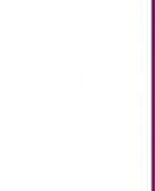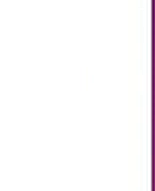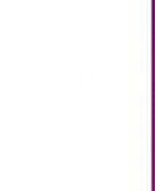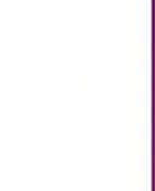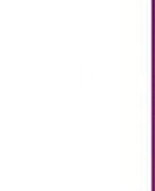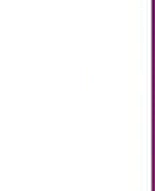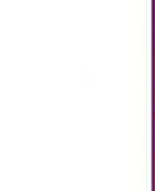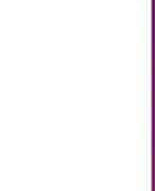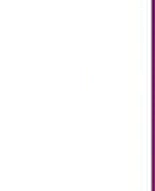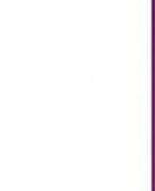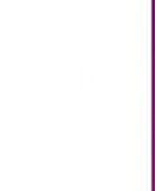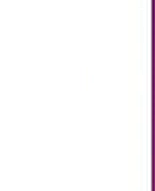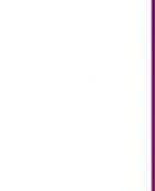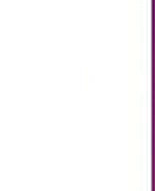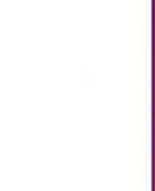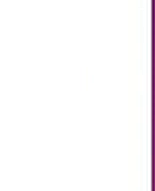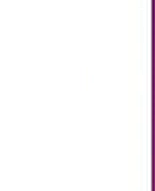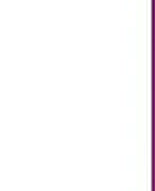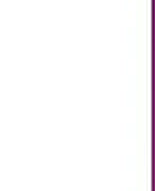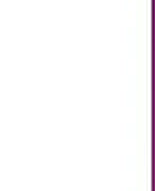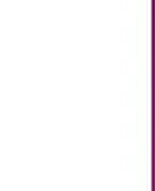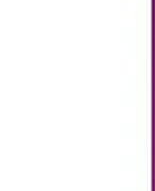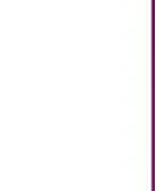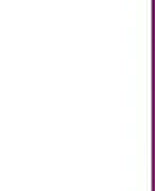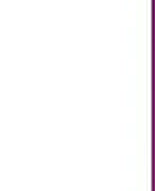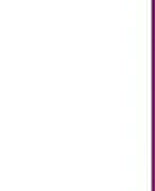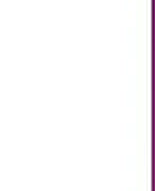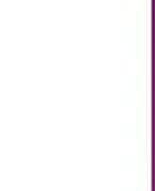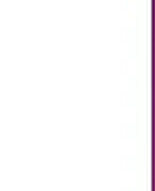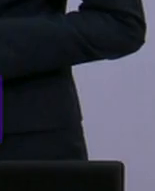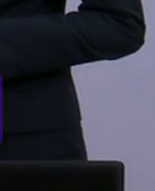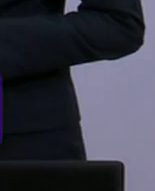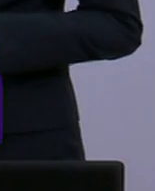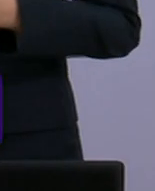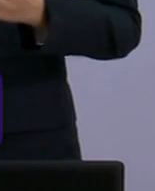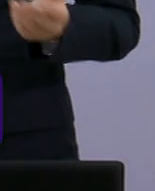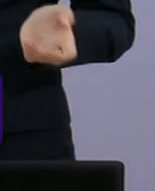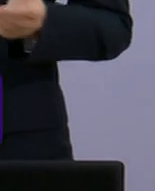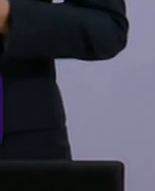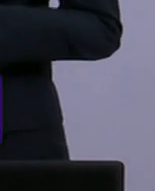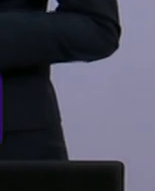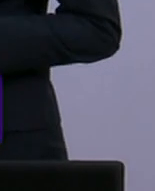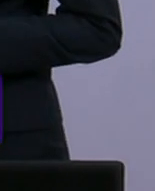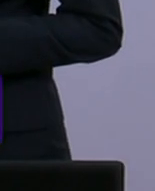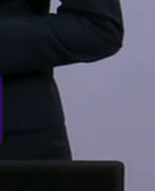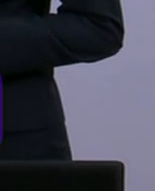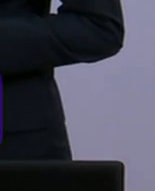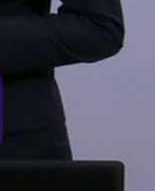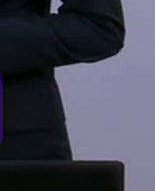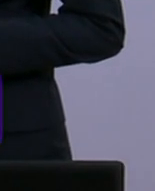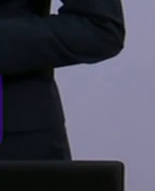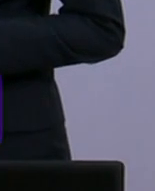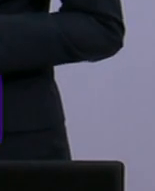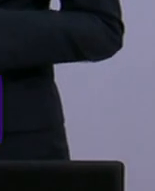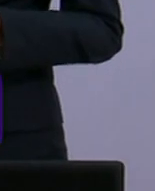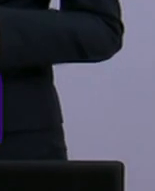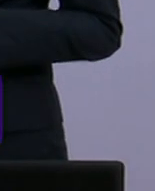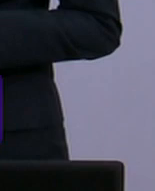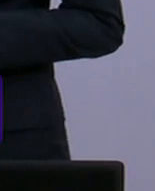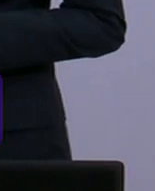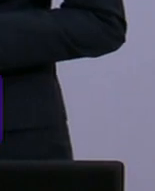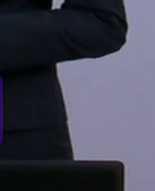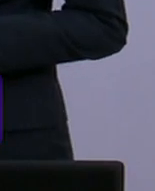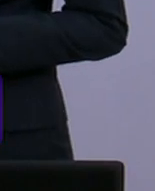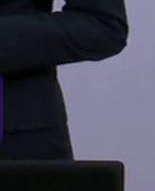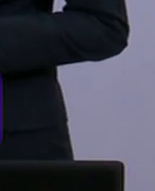as eat, take, offered, and talk. Can you do it yourself? I